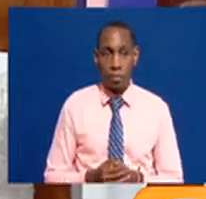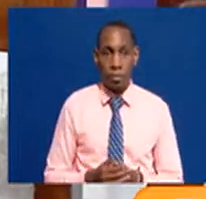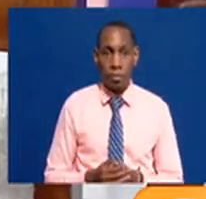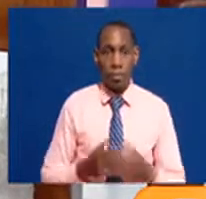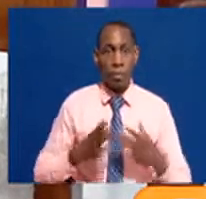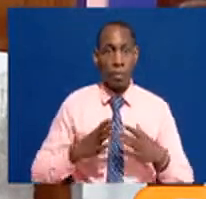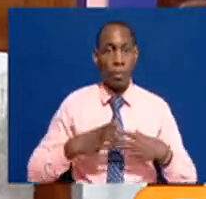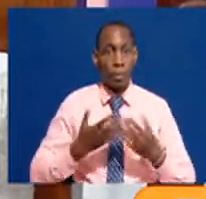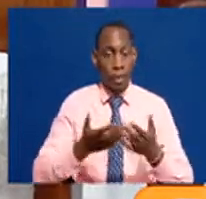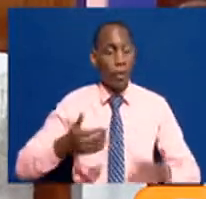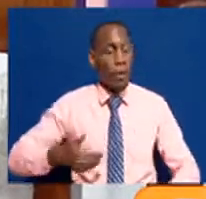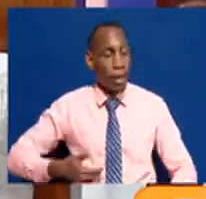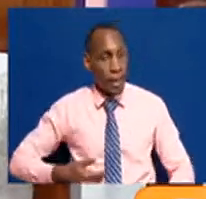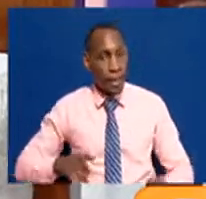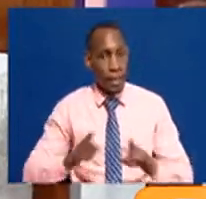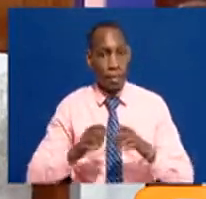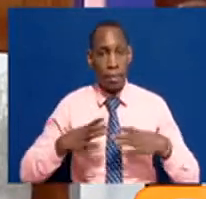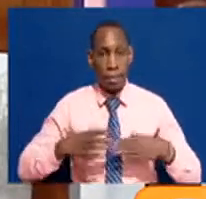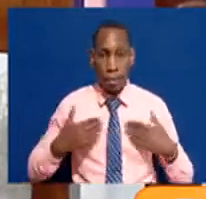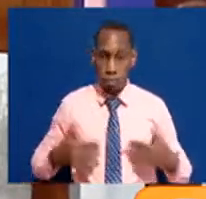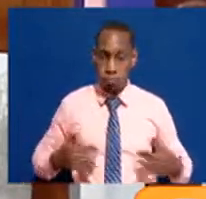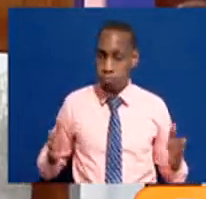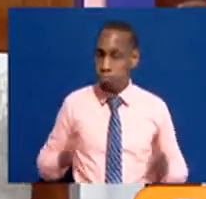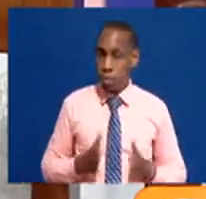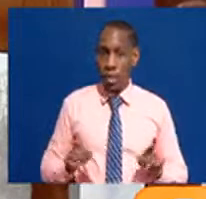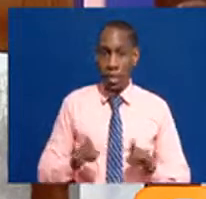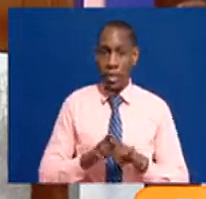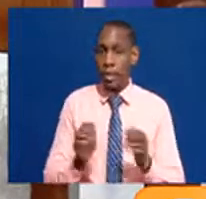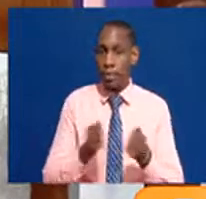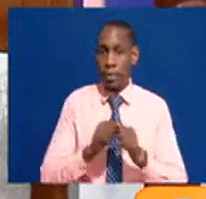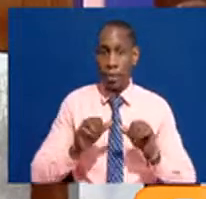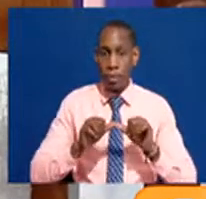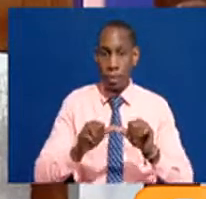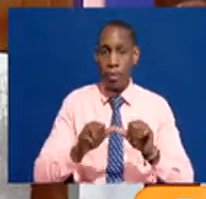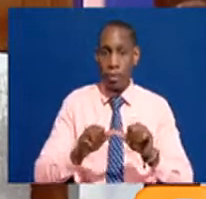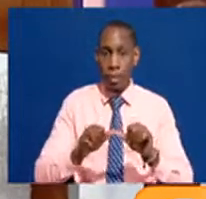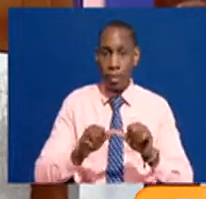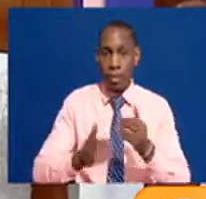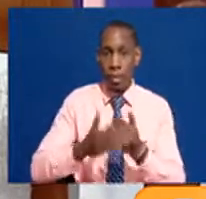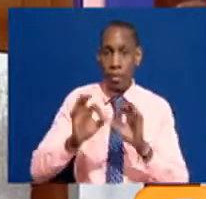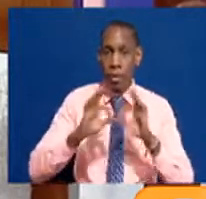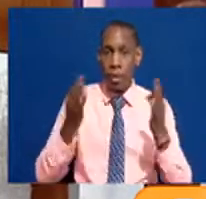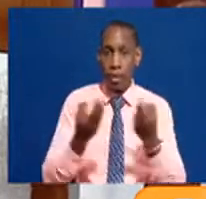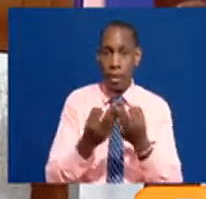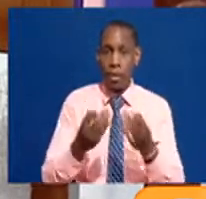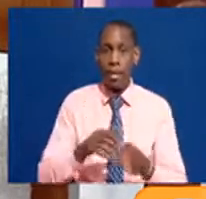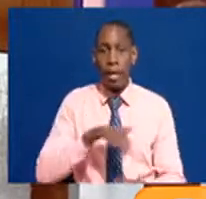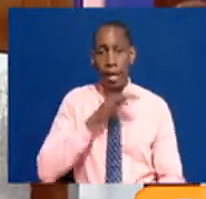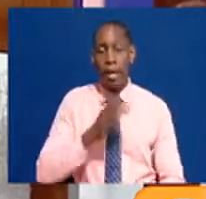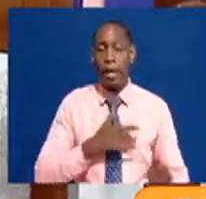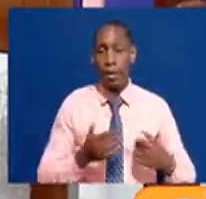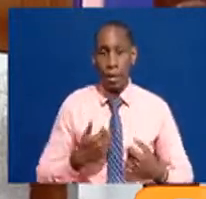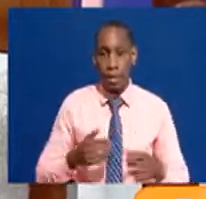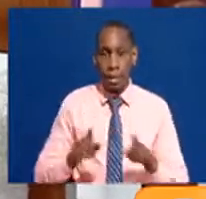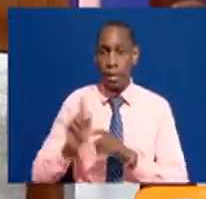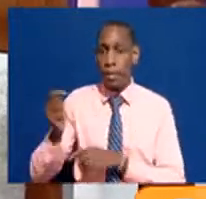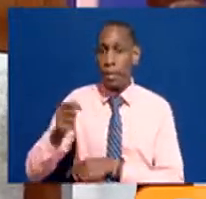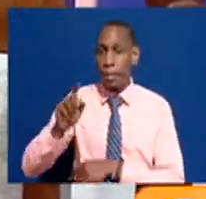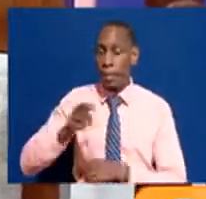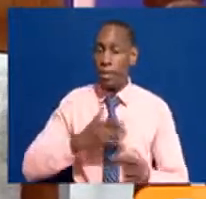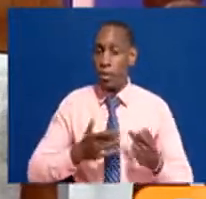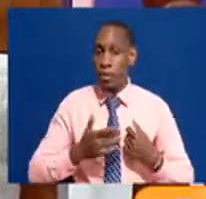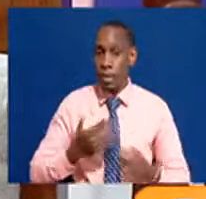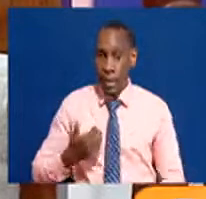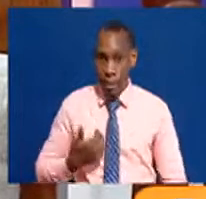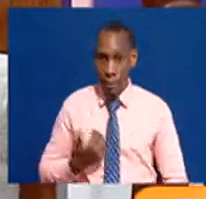people are hungry and the people are malnourished and people can't afford to sustain their families. And Baba is concerned and the president should be concerned, too.